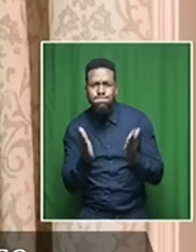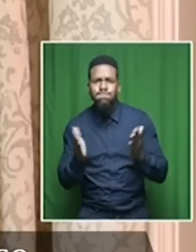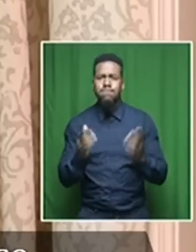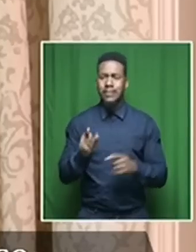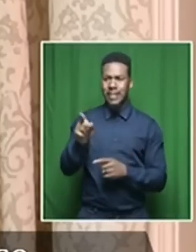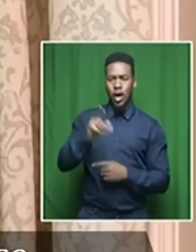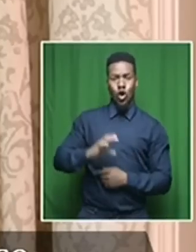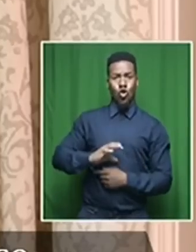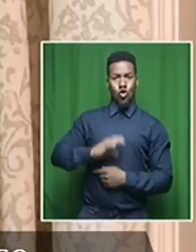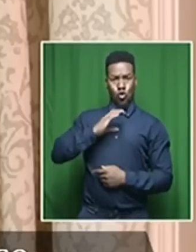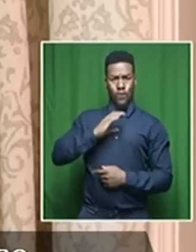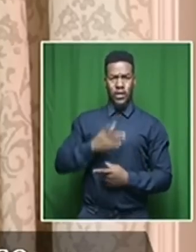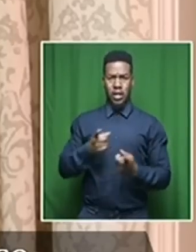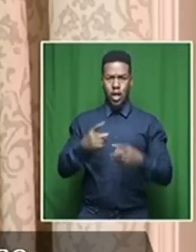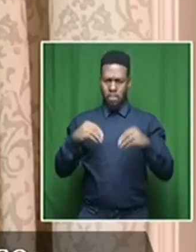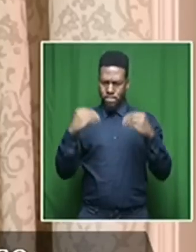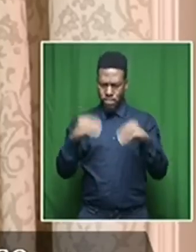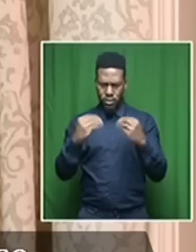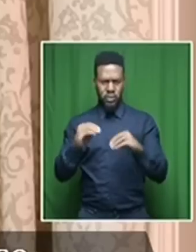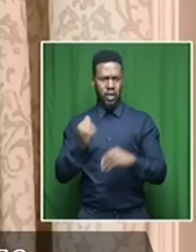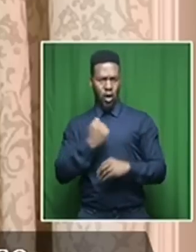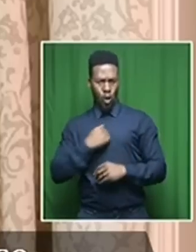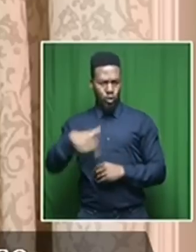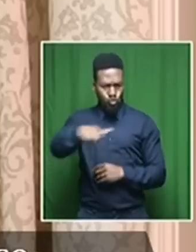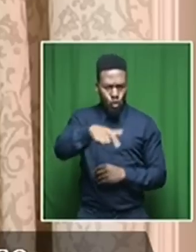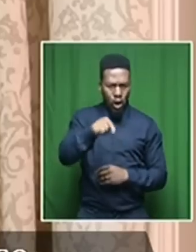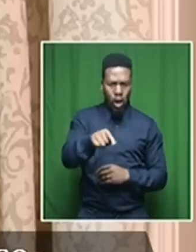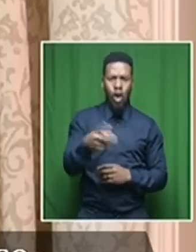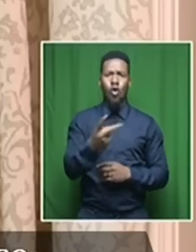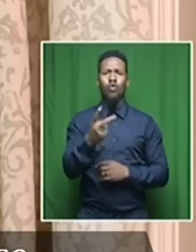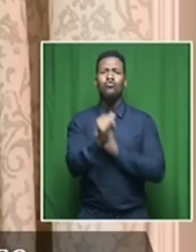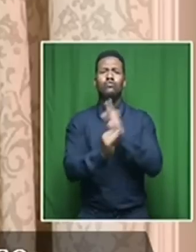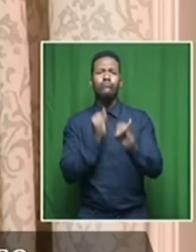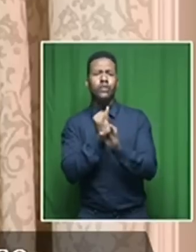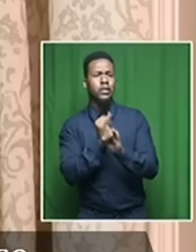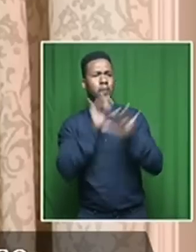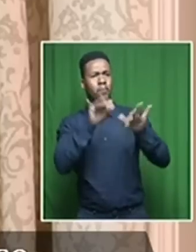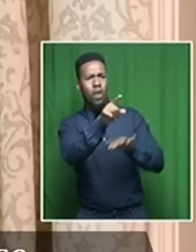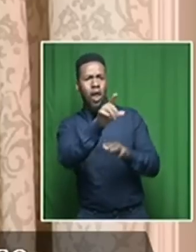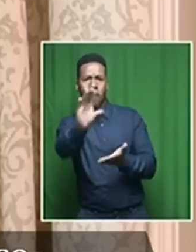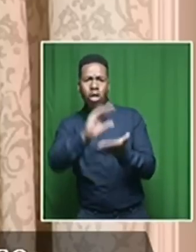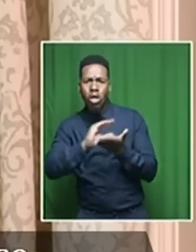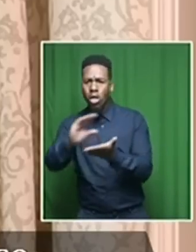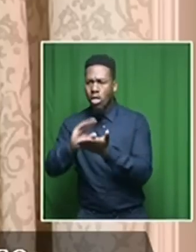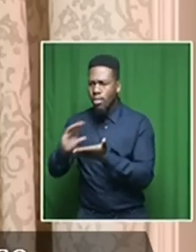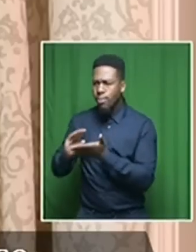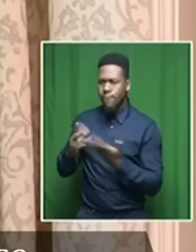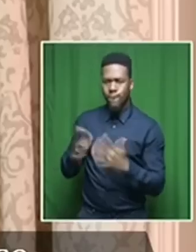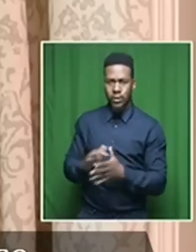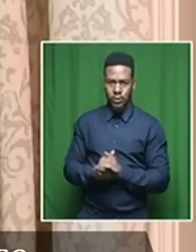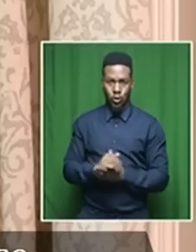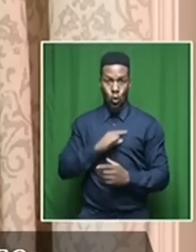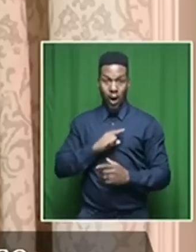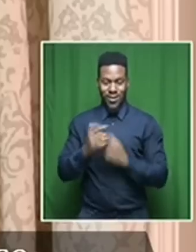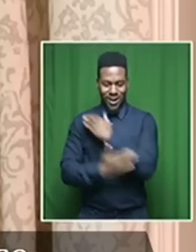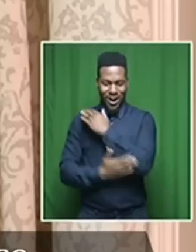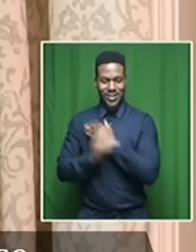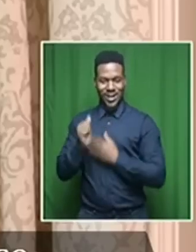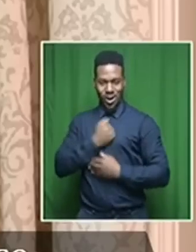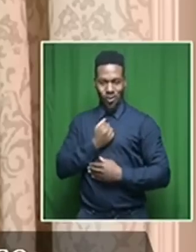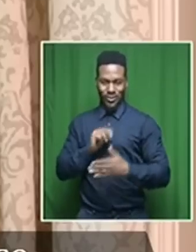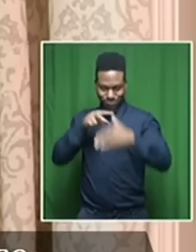confidence of local businesses and international investors in our country's prospects.